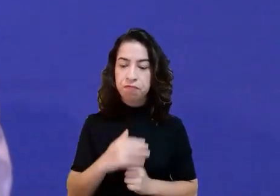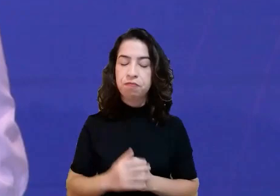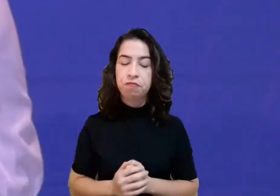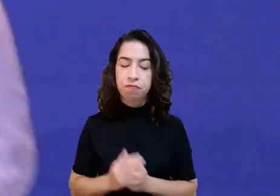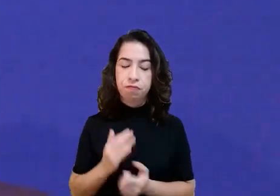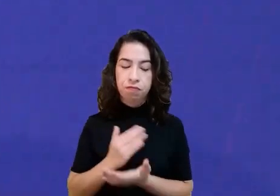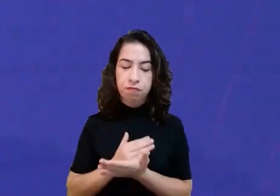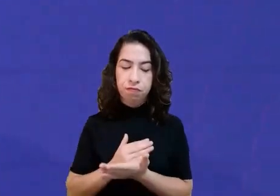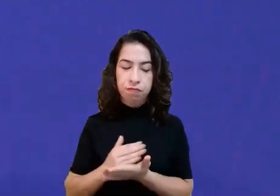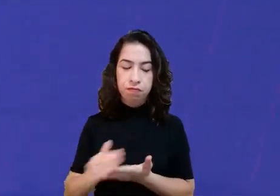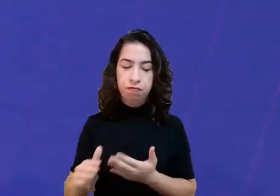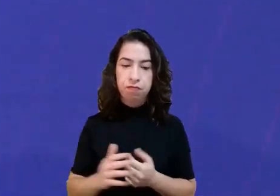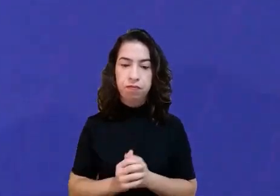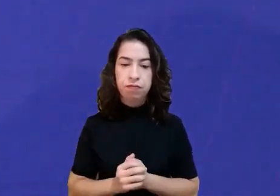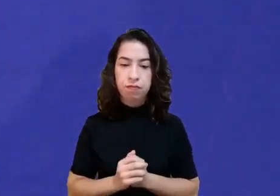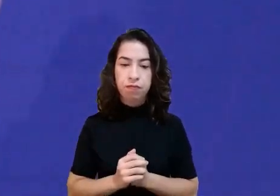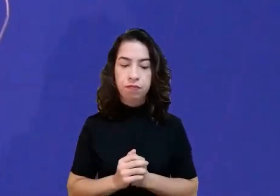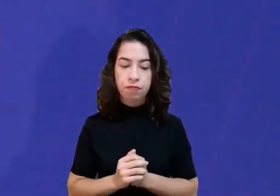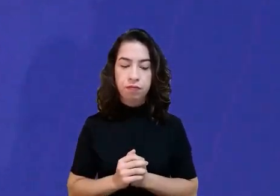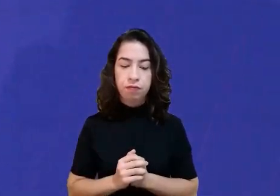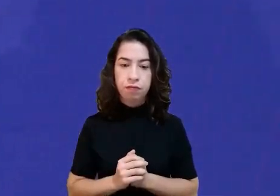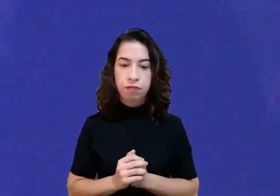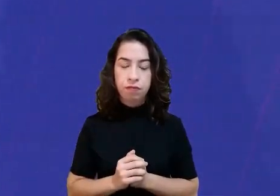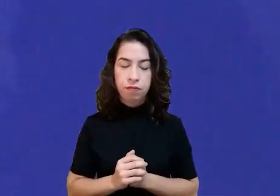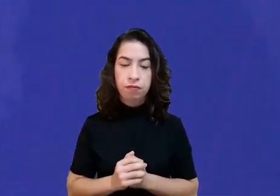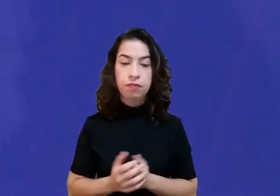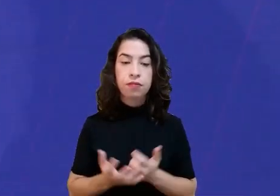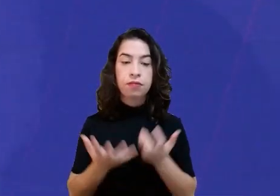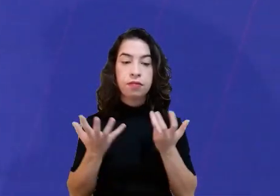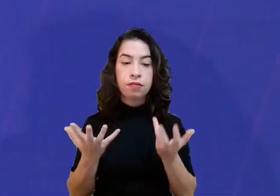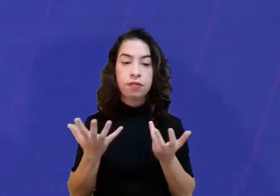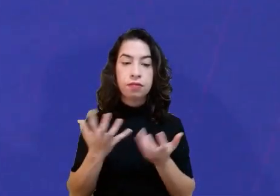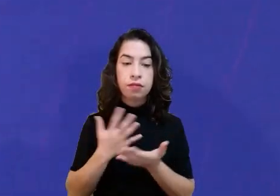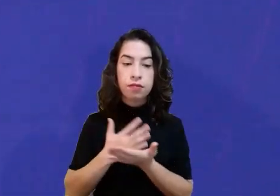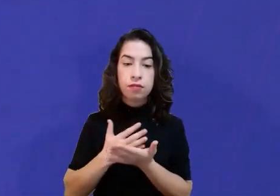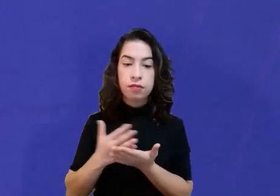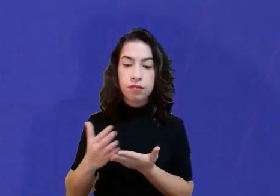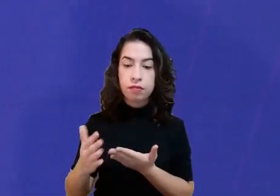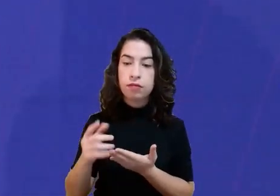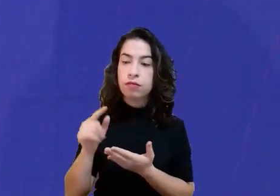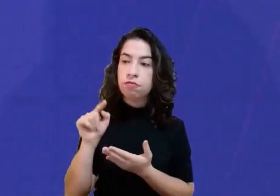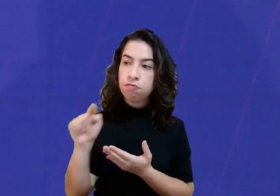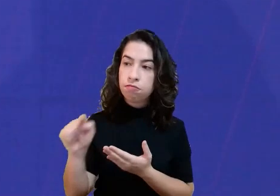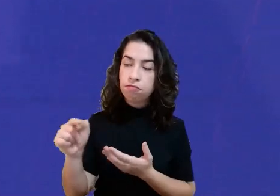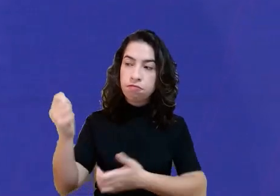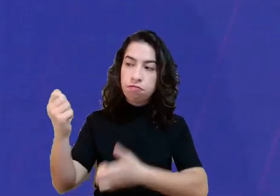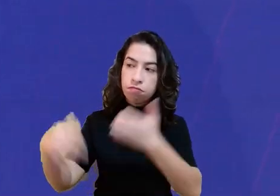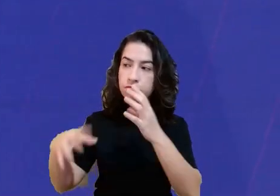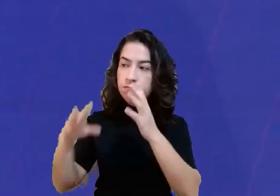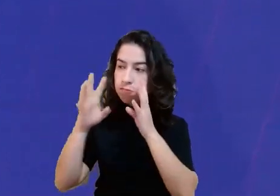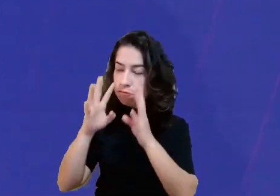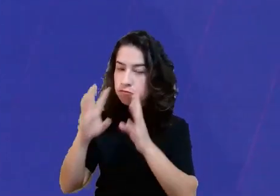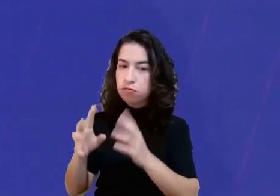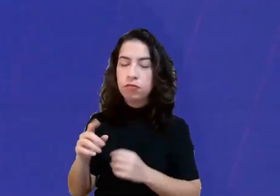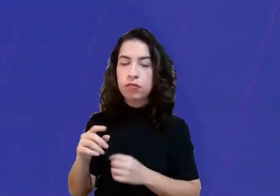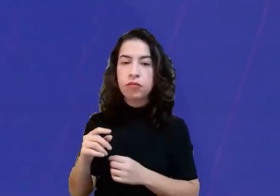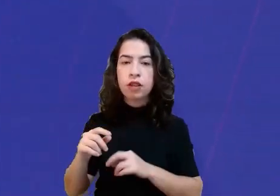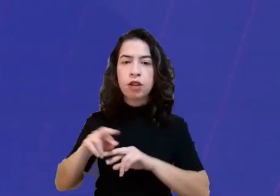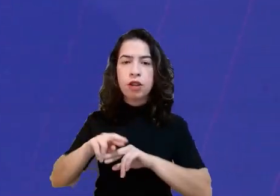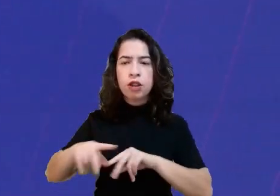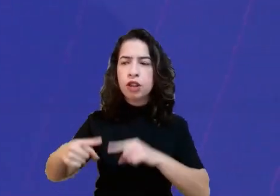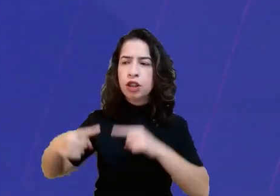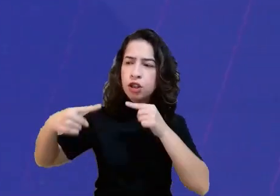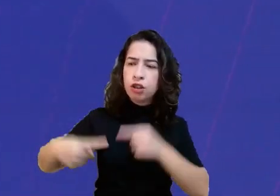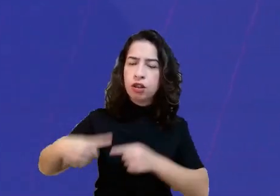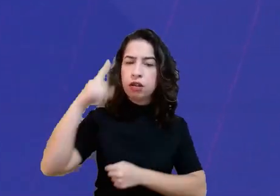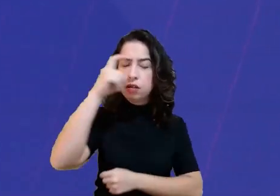To start our panel, let me push it first. I would like to hear what you think about the main challenges.